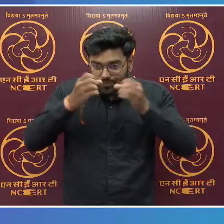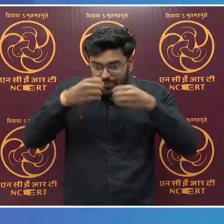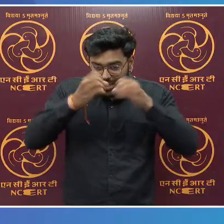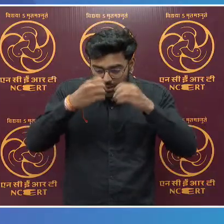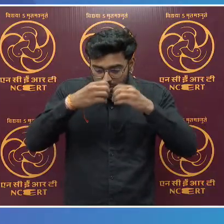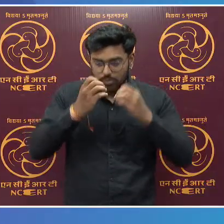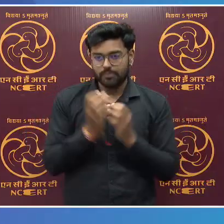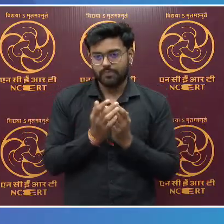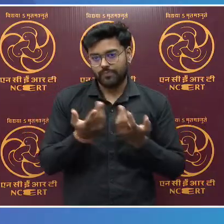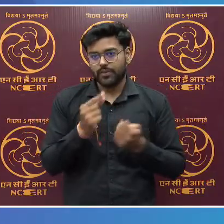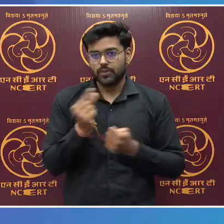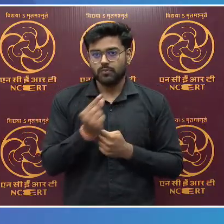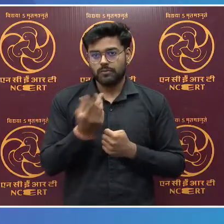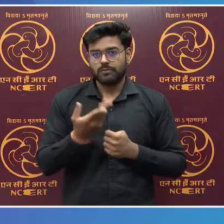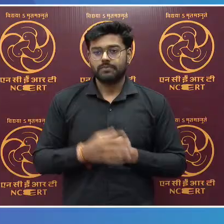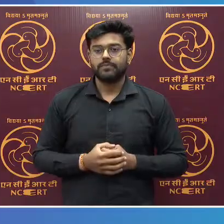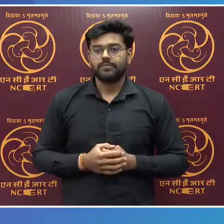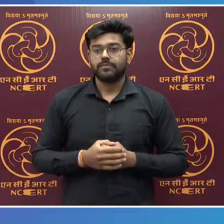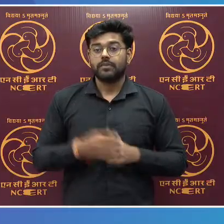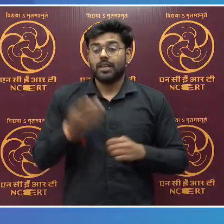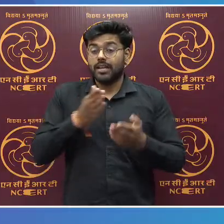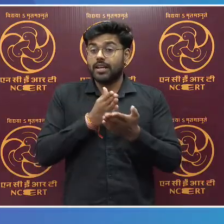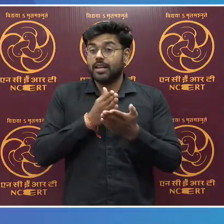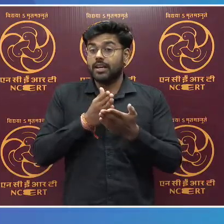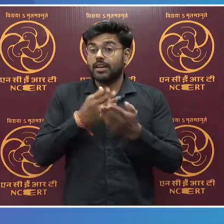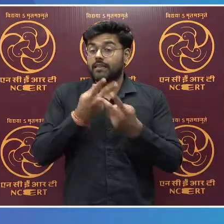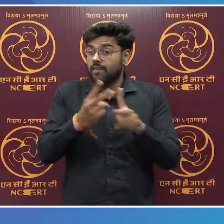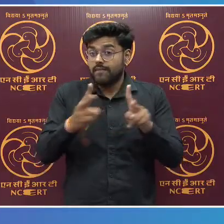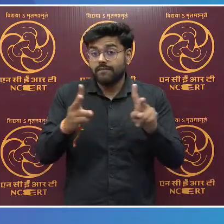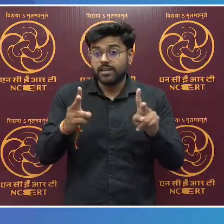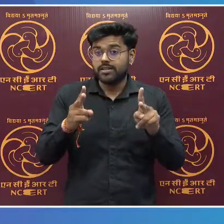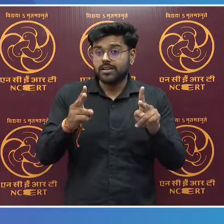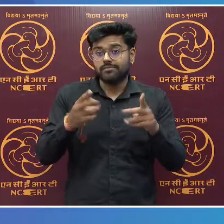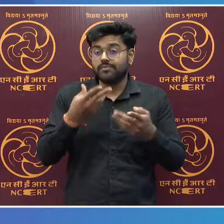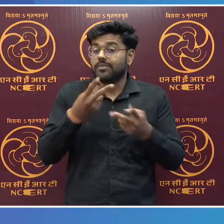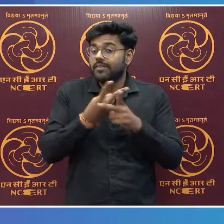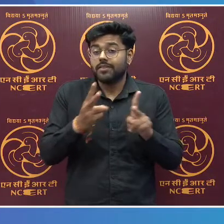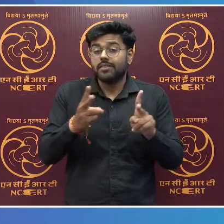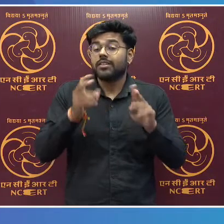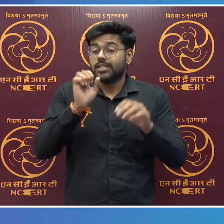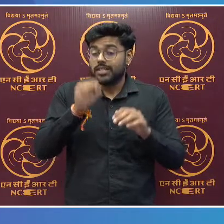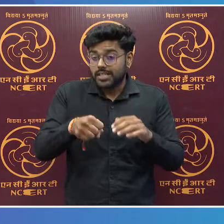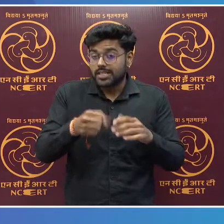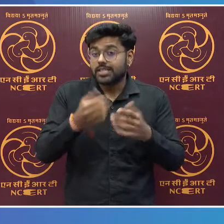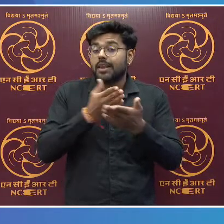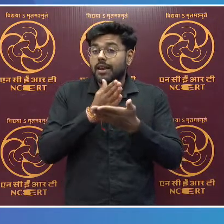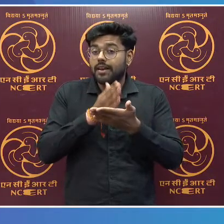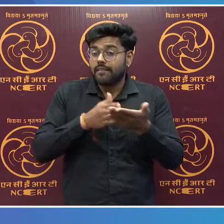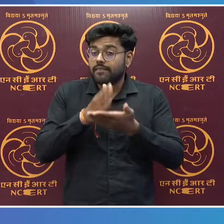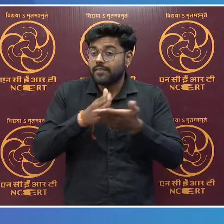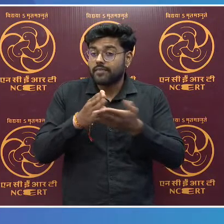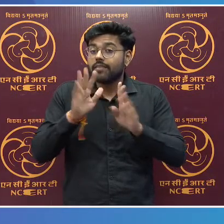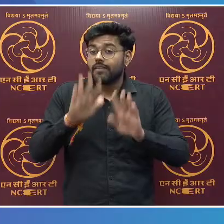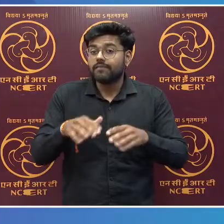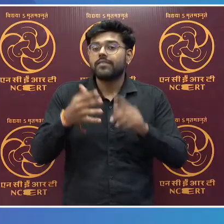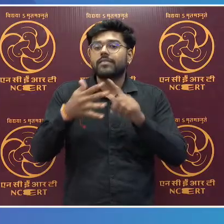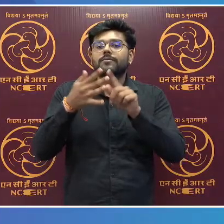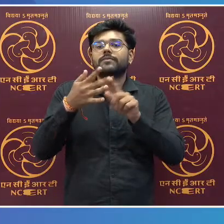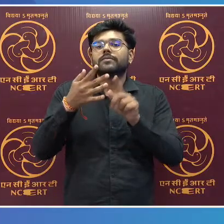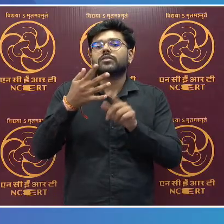microscope. So types, yes, you have asked me the types. Yes, they are classified in 5